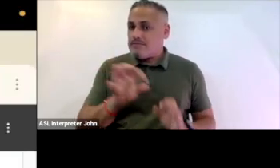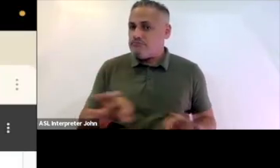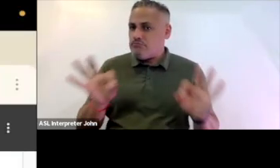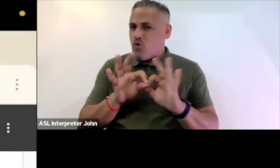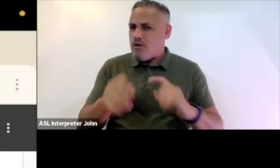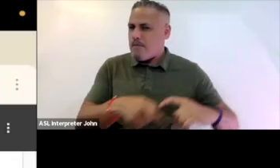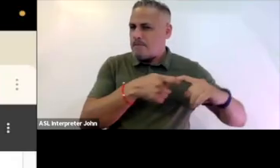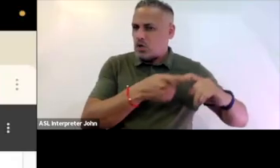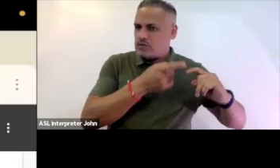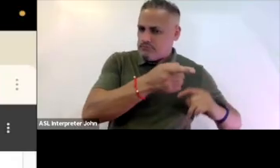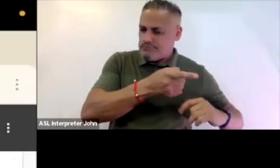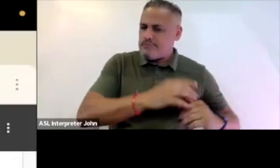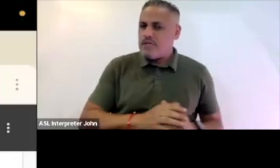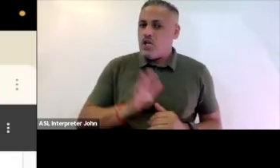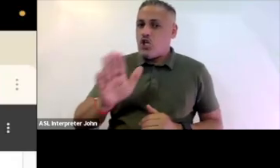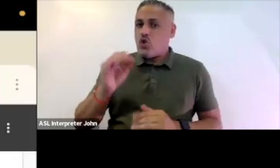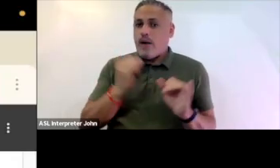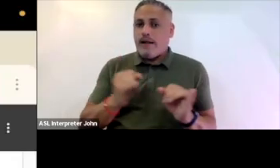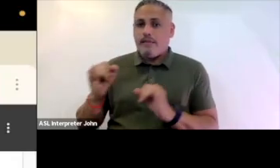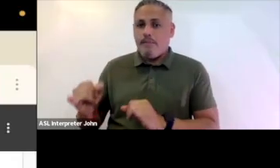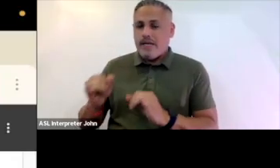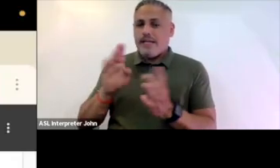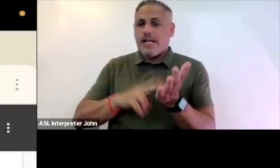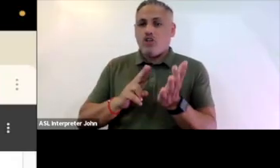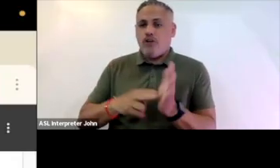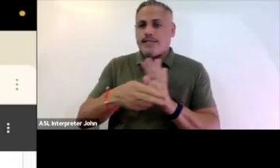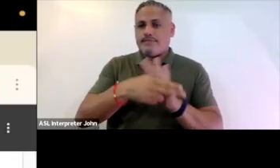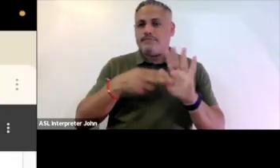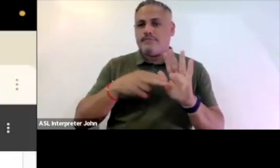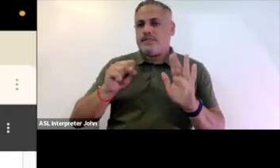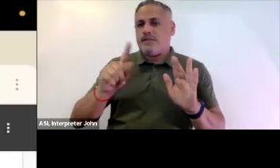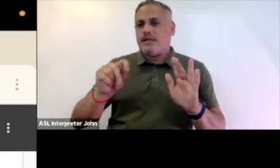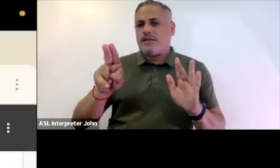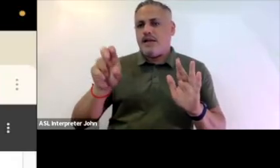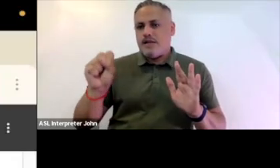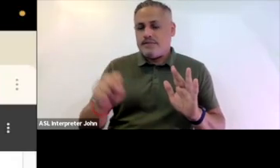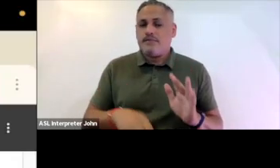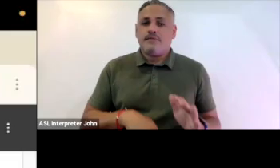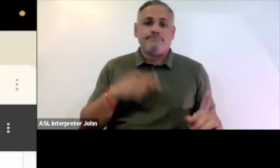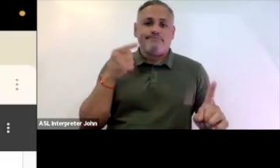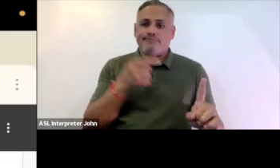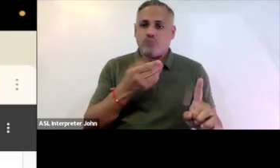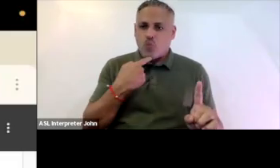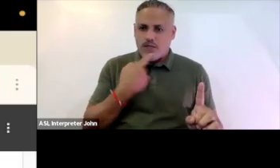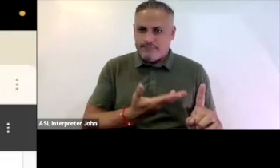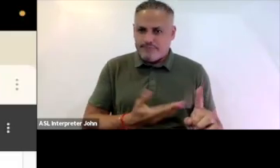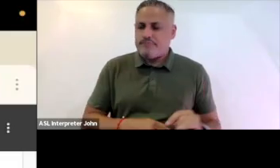We'll pause here. Your independent contractor status. This basically says